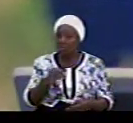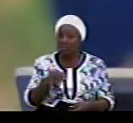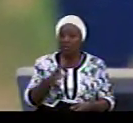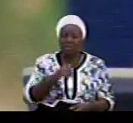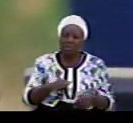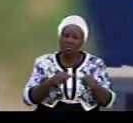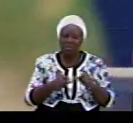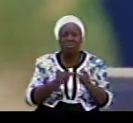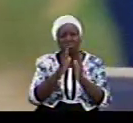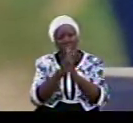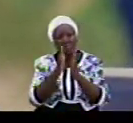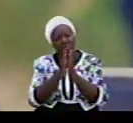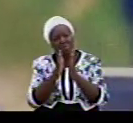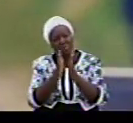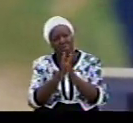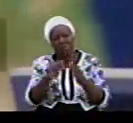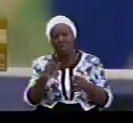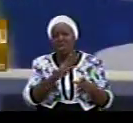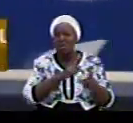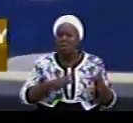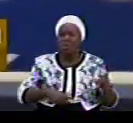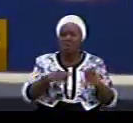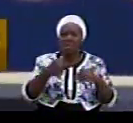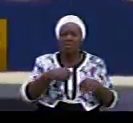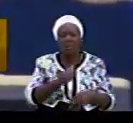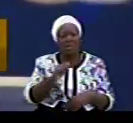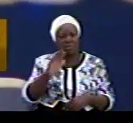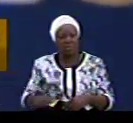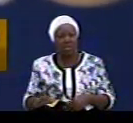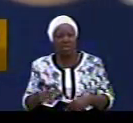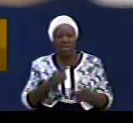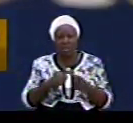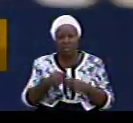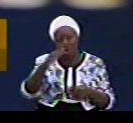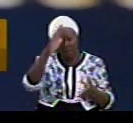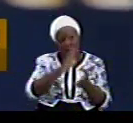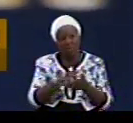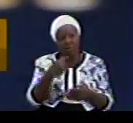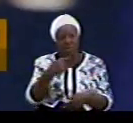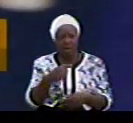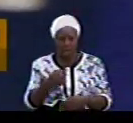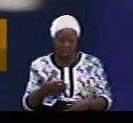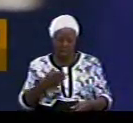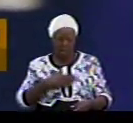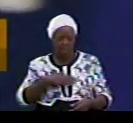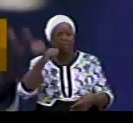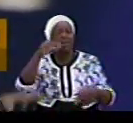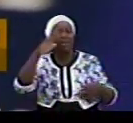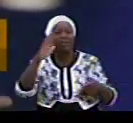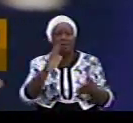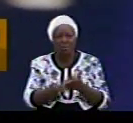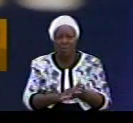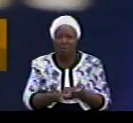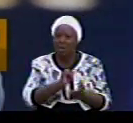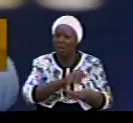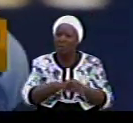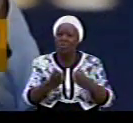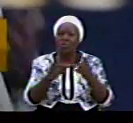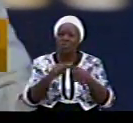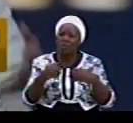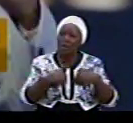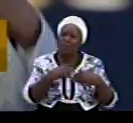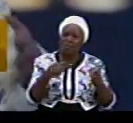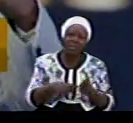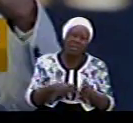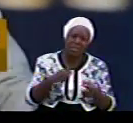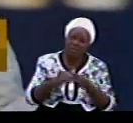praying, Lord, give me a child. And the husband said, my wife, I don't want you to have mental problem. This, you know,